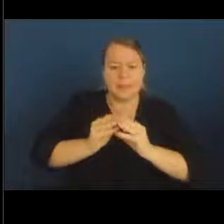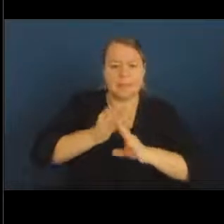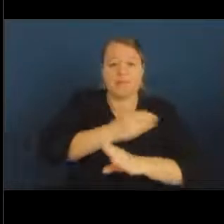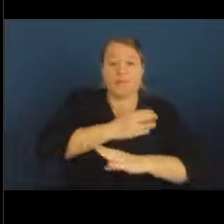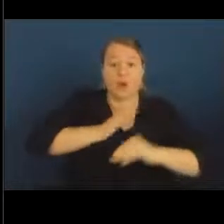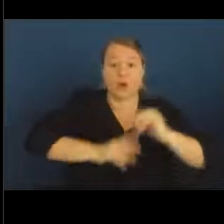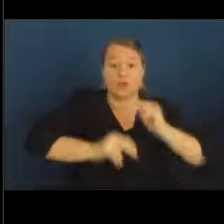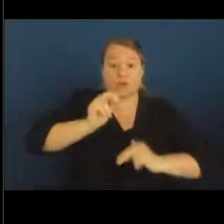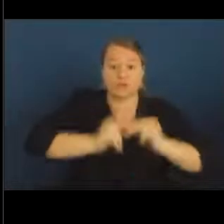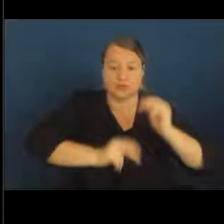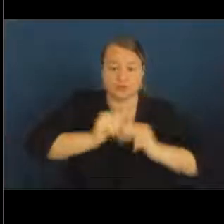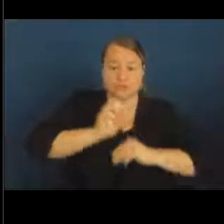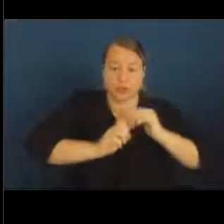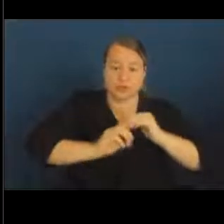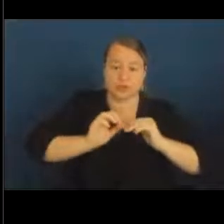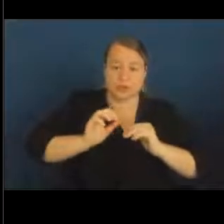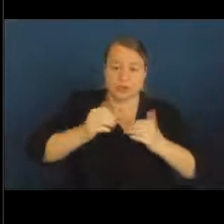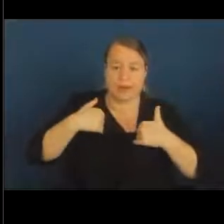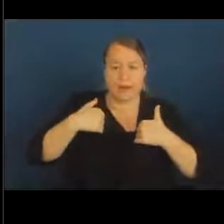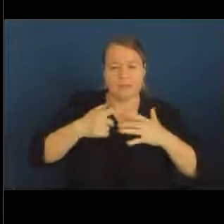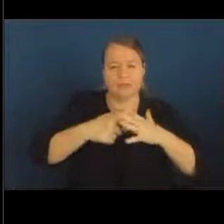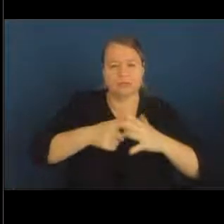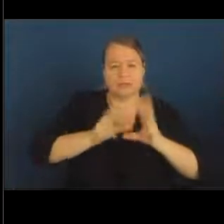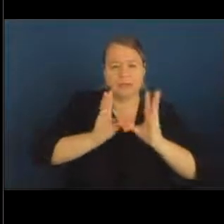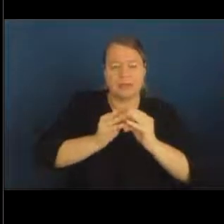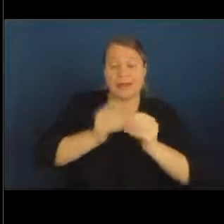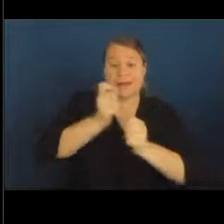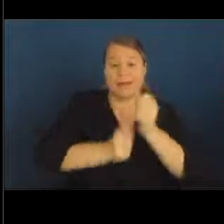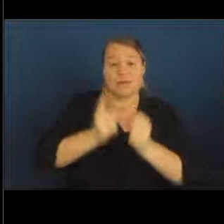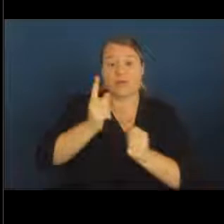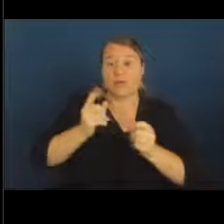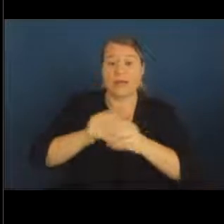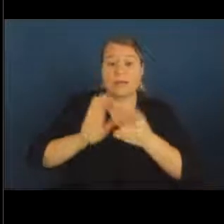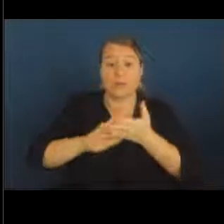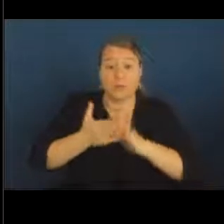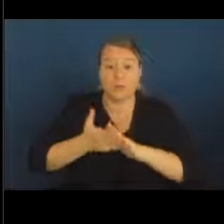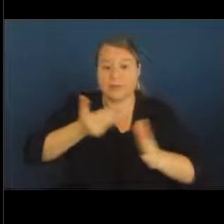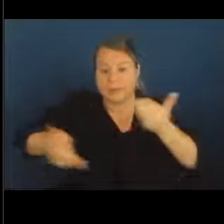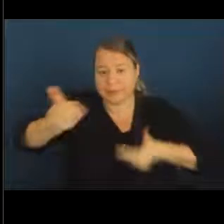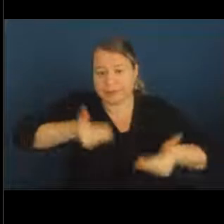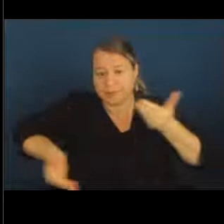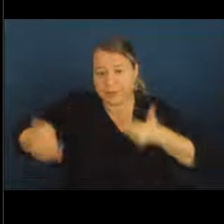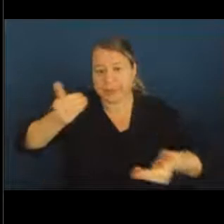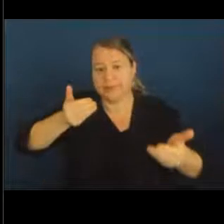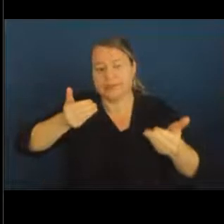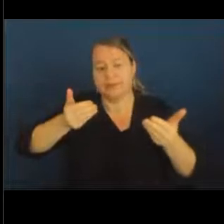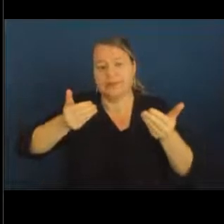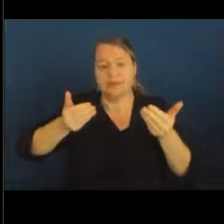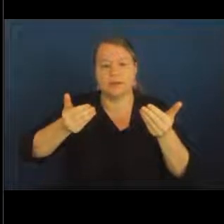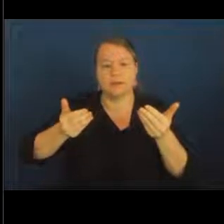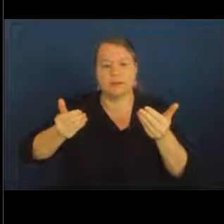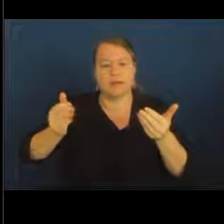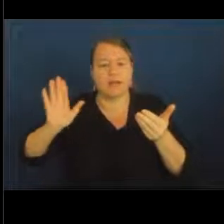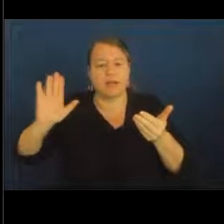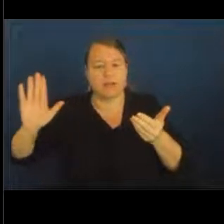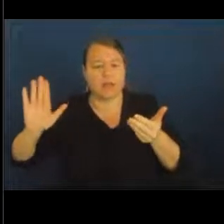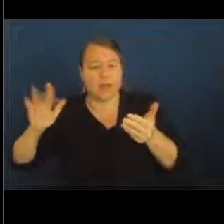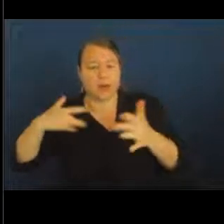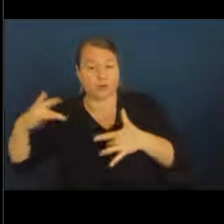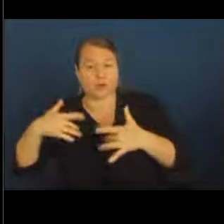construction, and where everybody in the community is invited to voice their concerns.